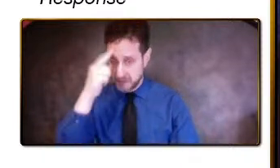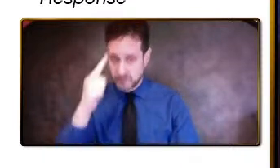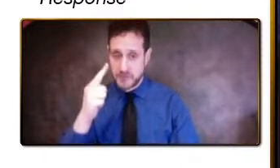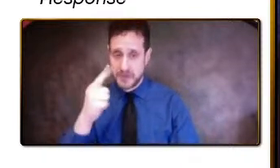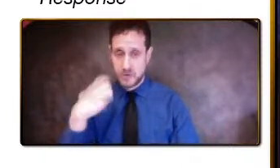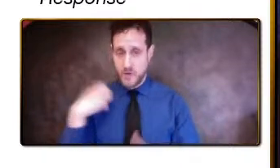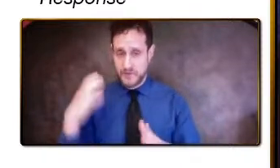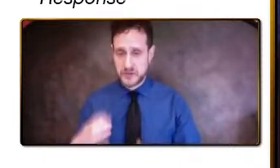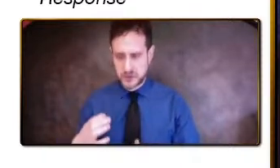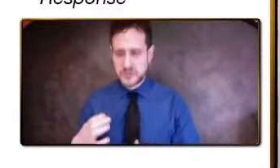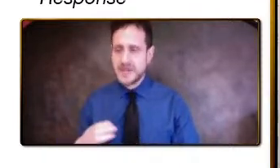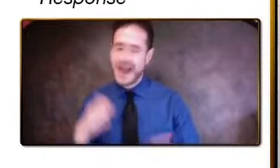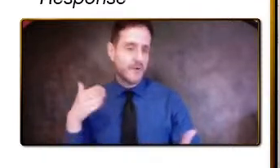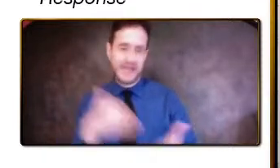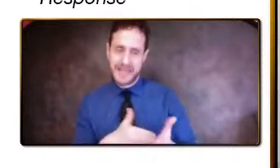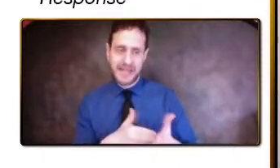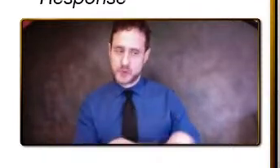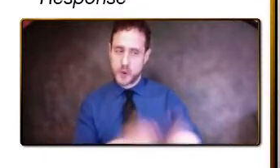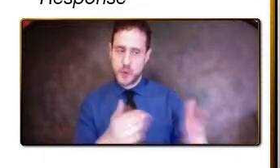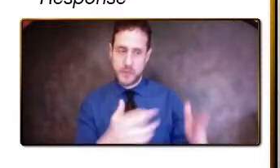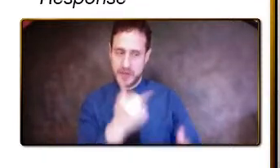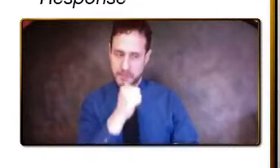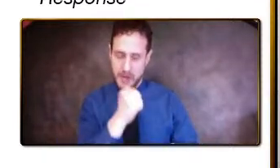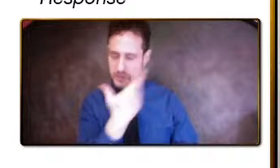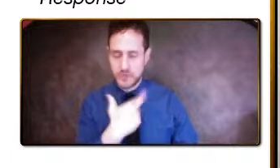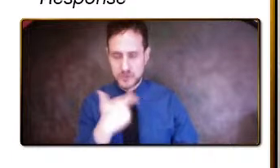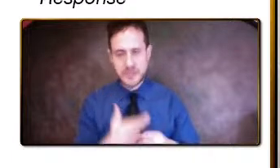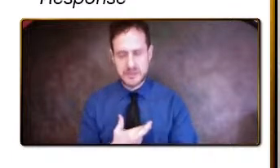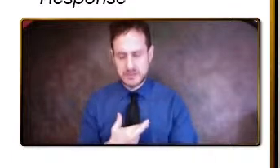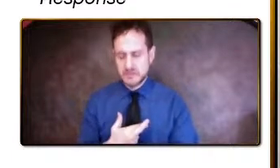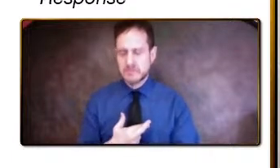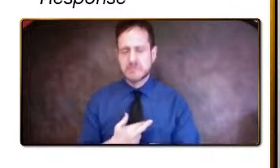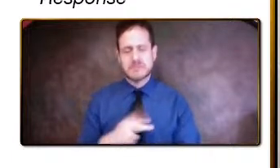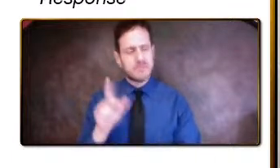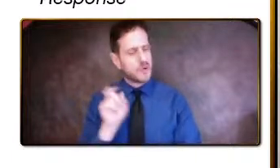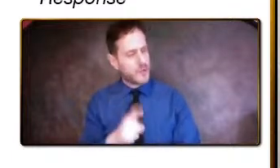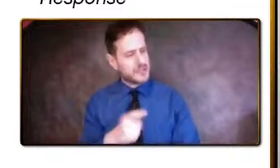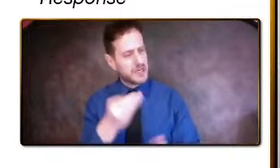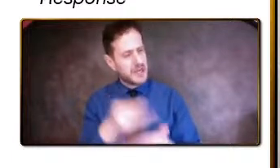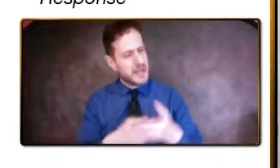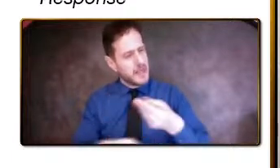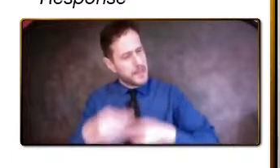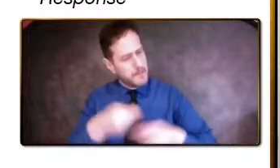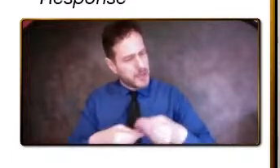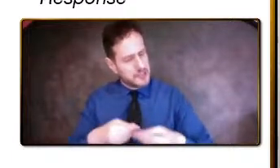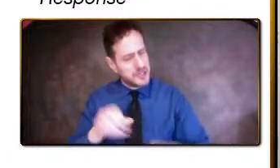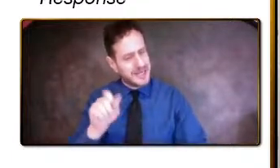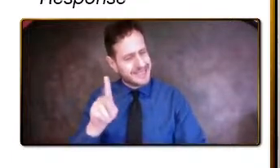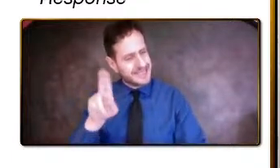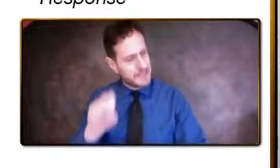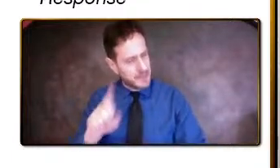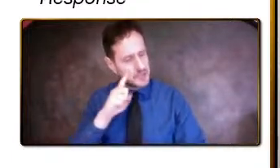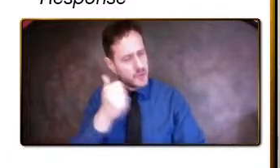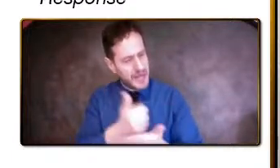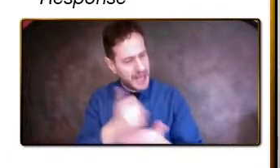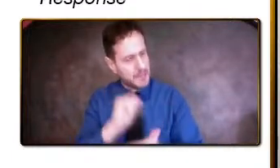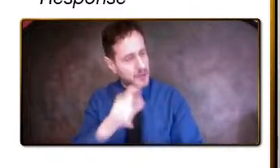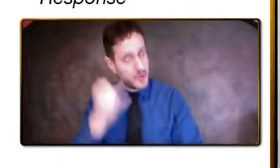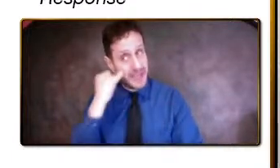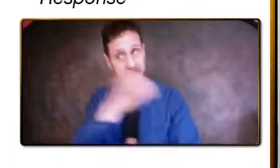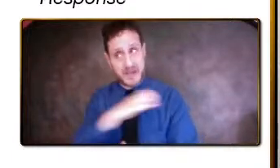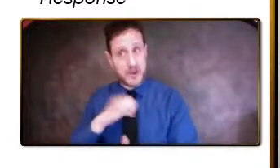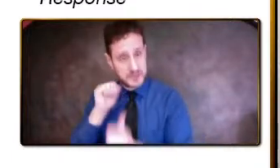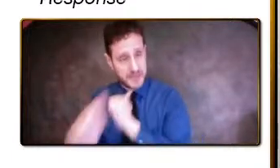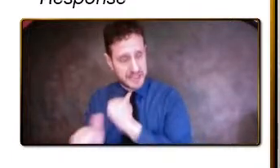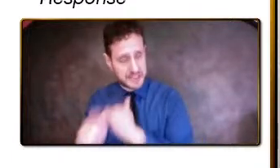Shruti at Bloomberg, what is the budgetary impact that President-elect Biden's stimulus proposal could have on Illinois if Congress passes it? Would